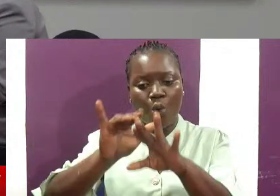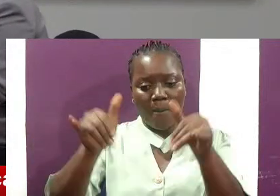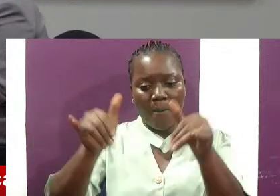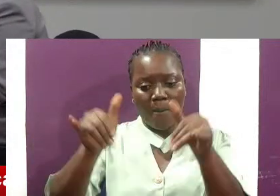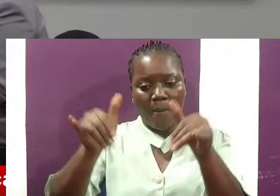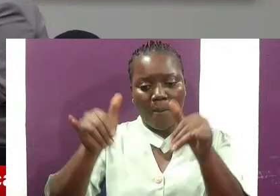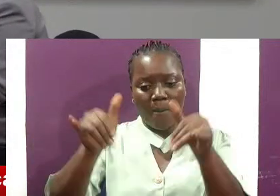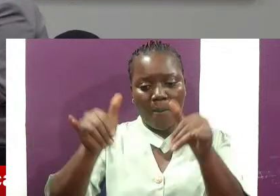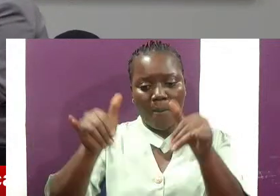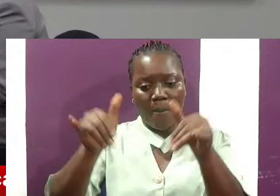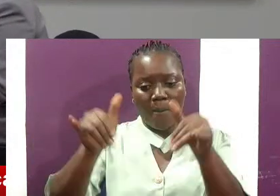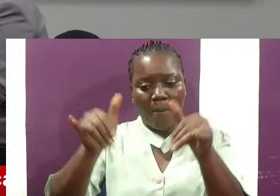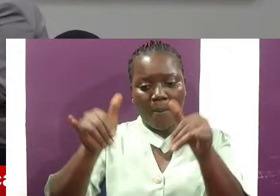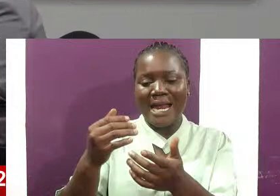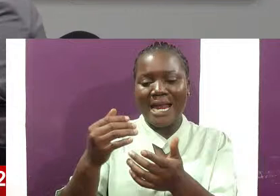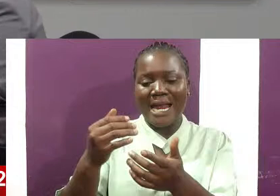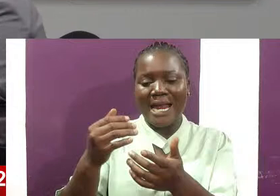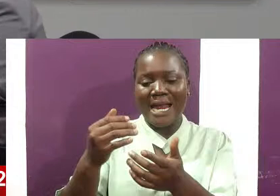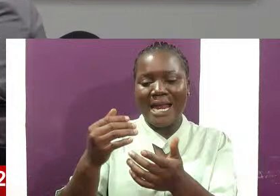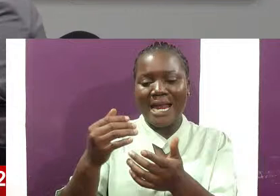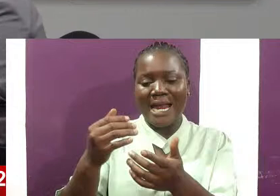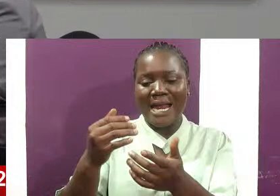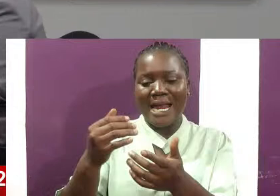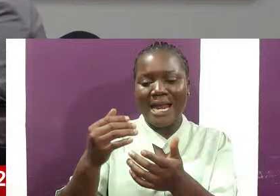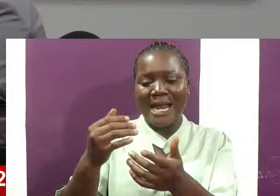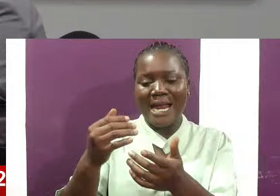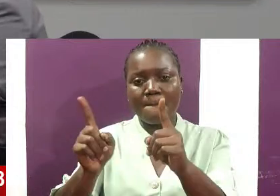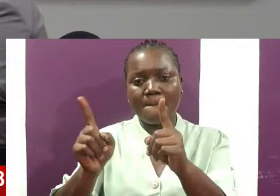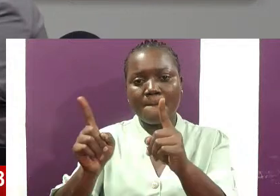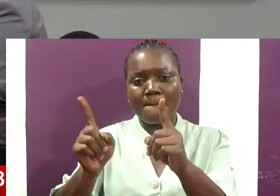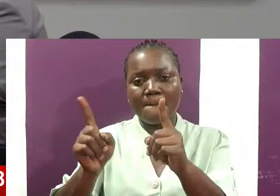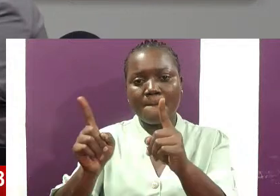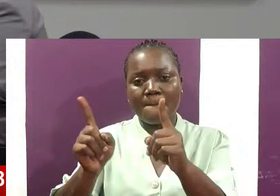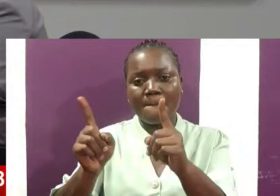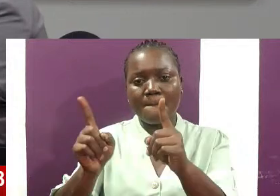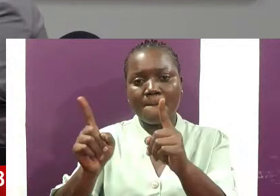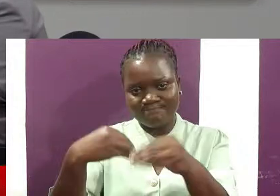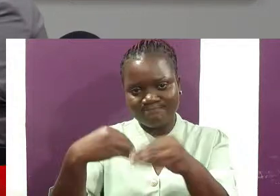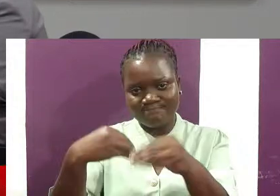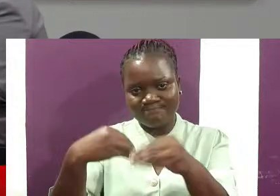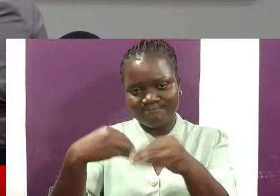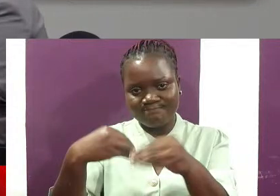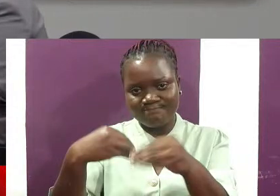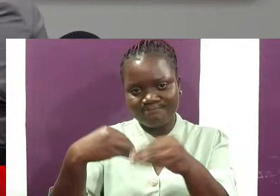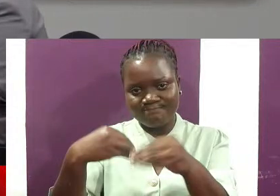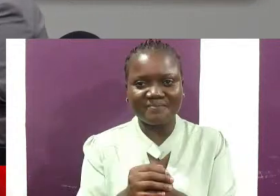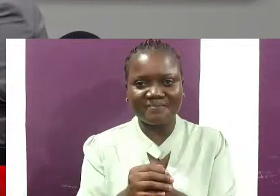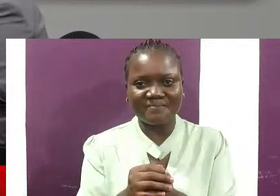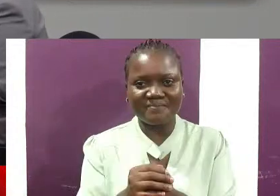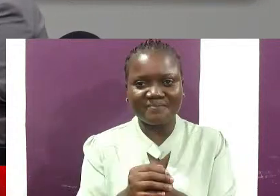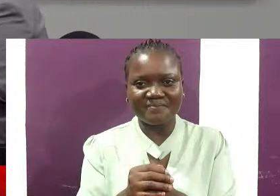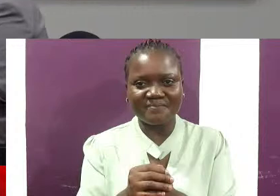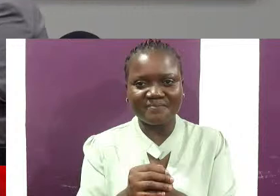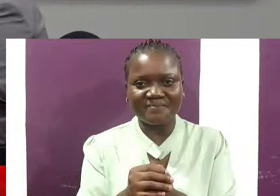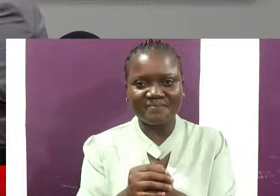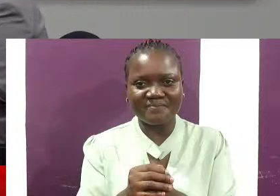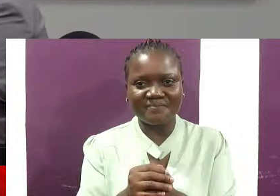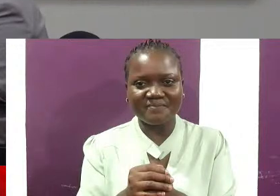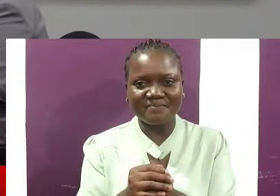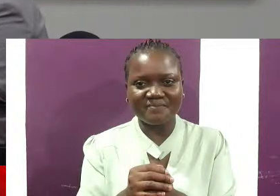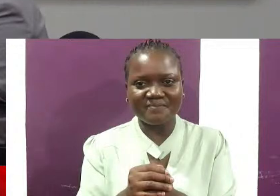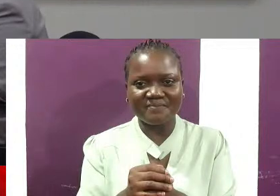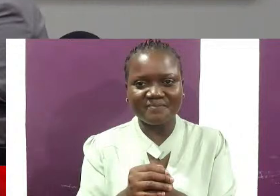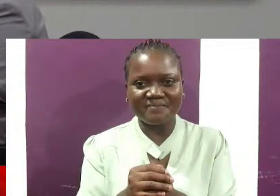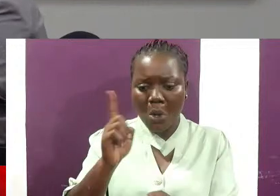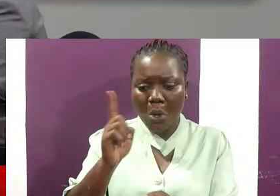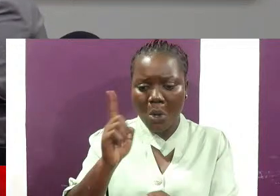and the headquarters might start in a garage. Mm-hmm. Well, the restaurant's not where the headquarters are. Yeah. But that might be where it was established. Yeah. But the garage is